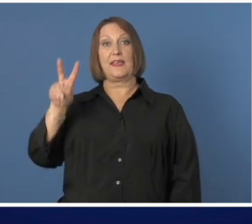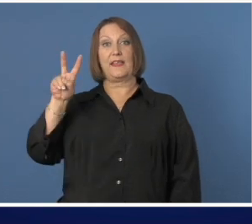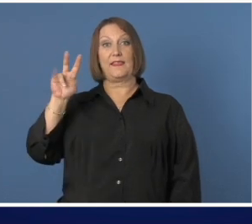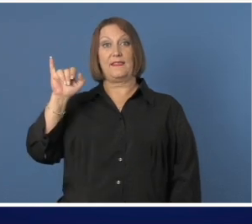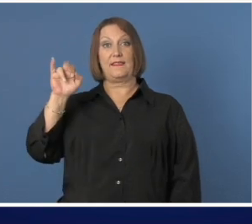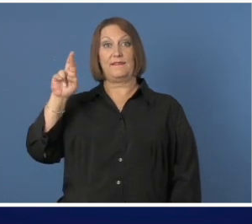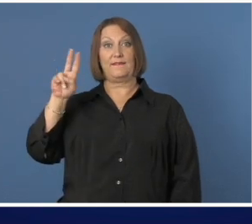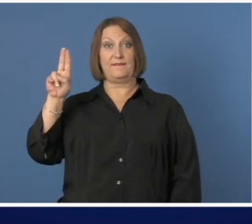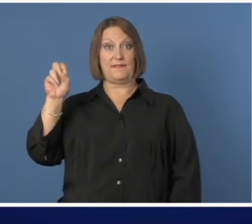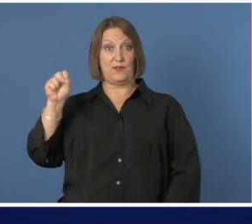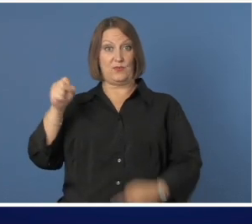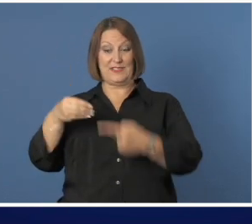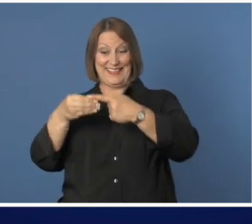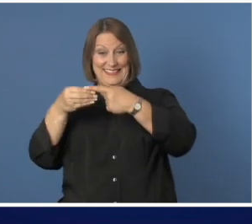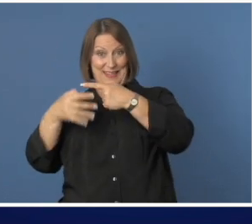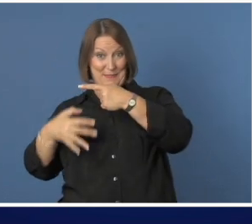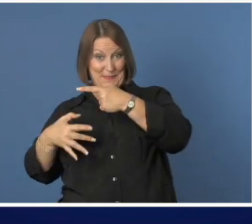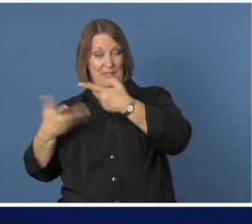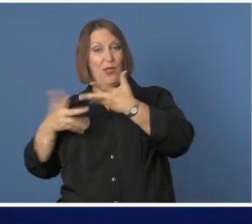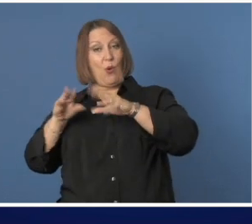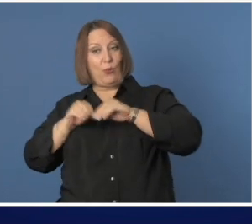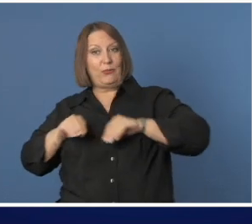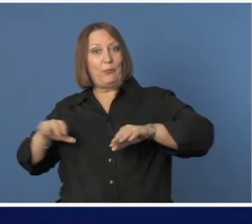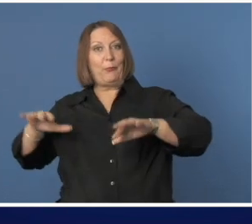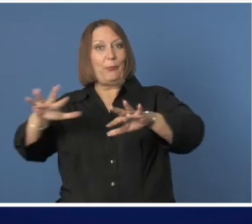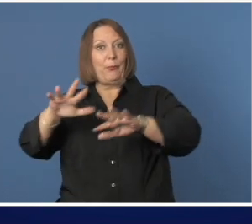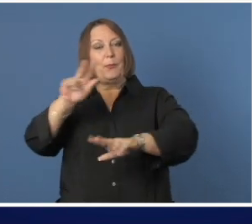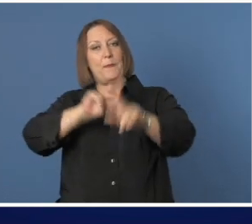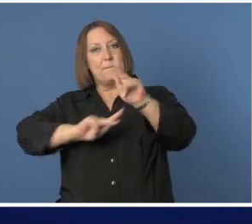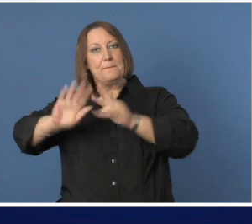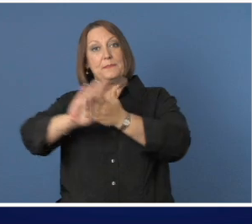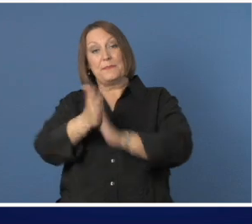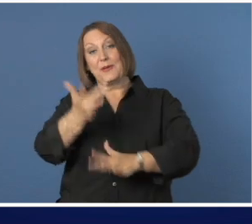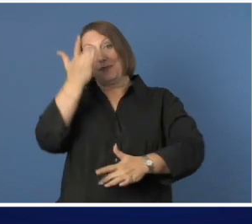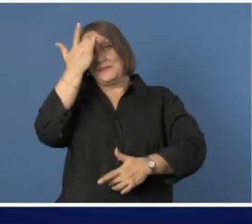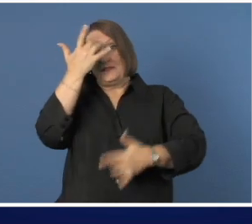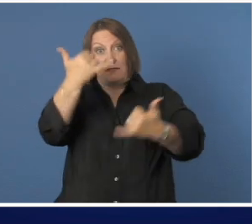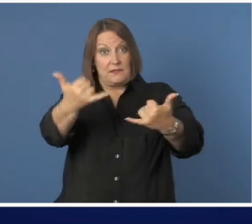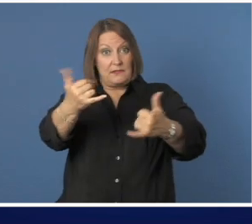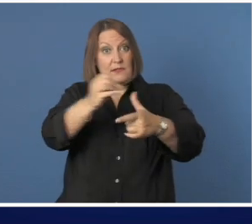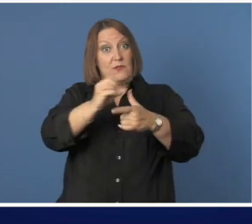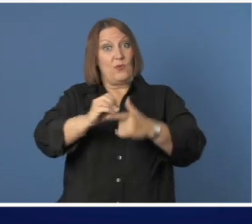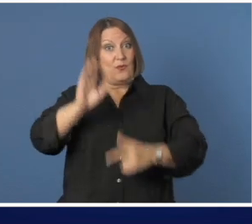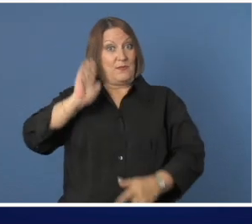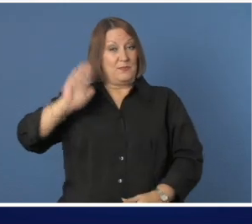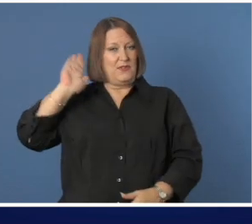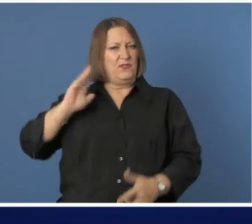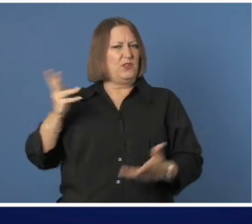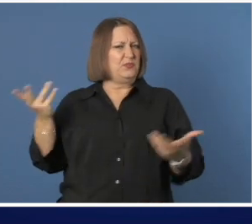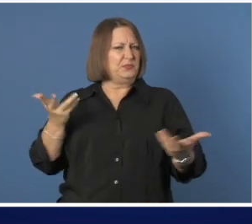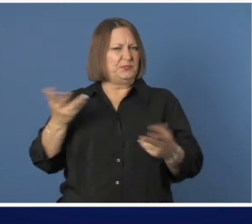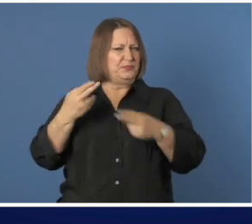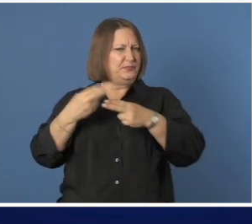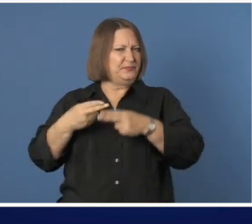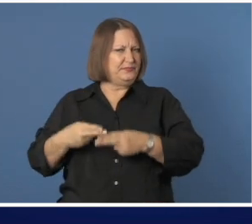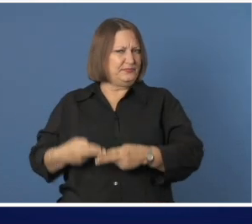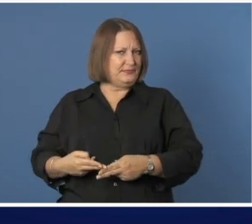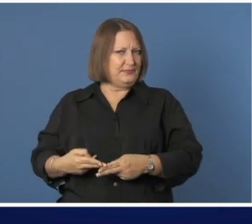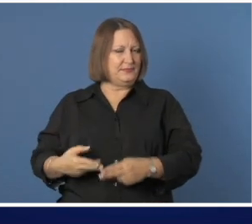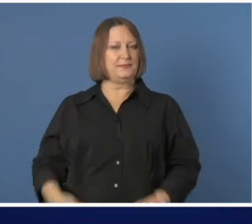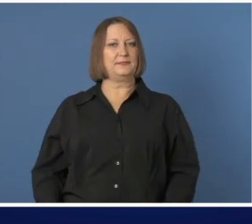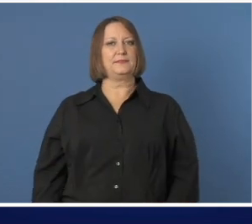Subtypes that have caused widespread illness in people, either in the past or currently, are